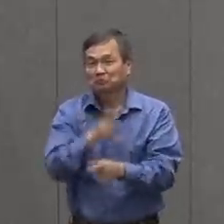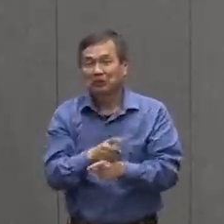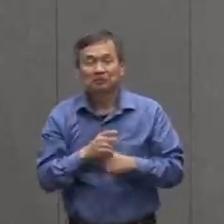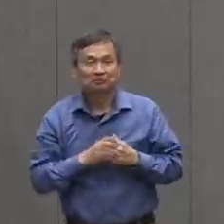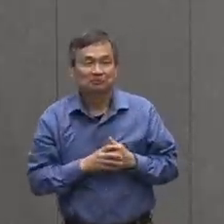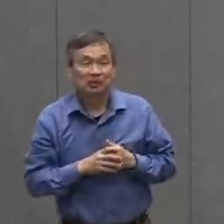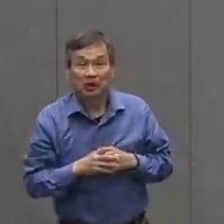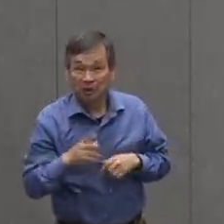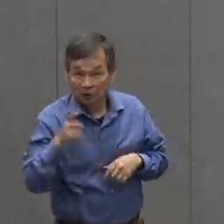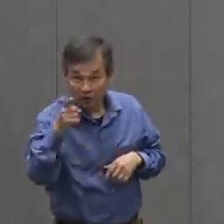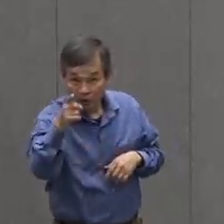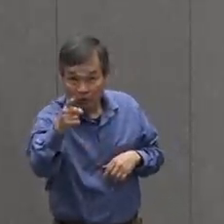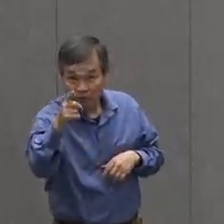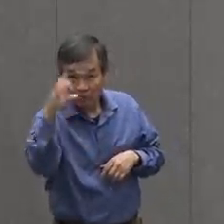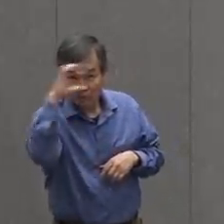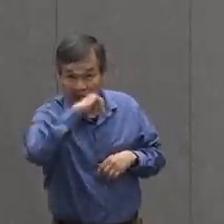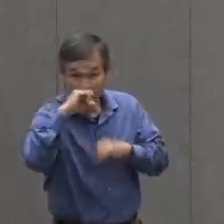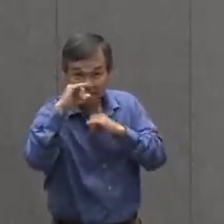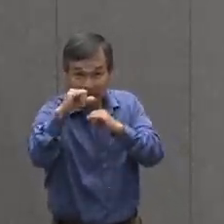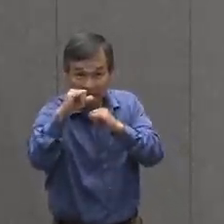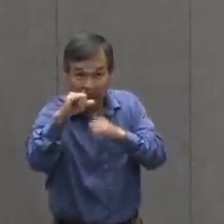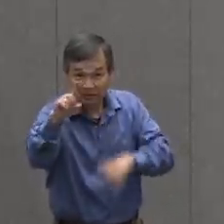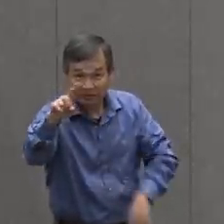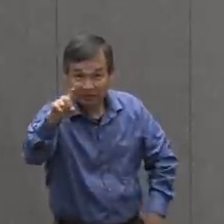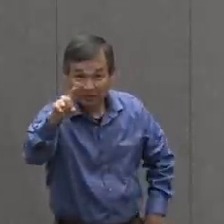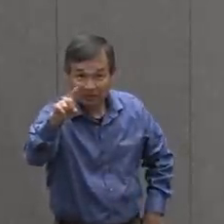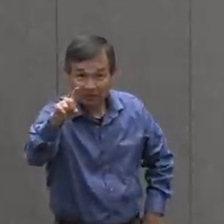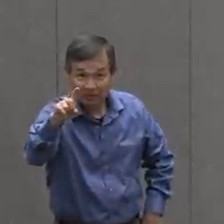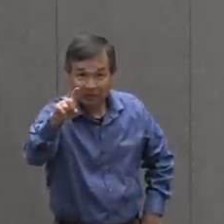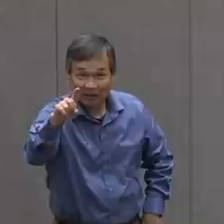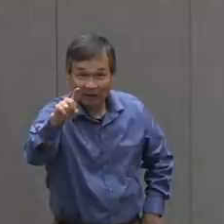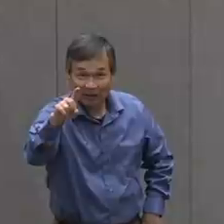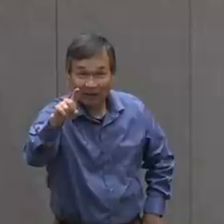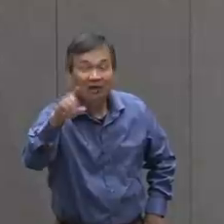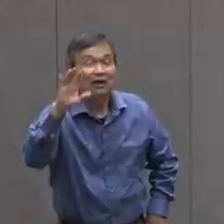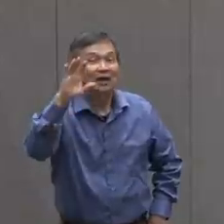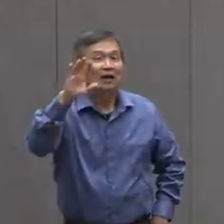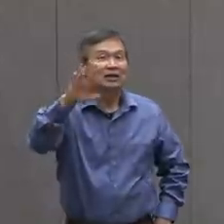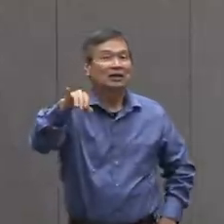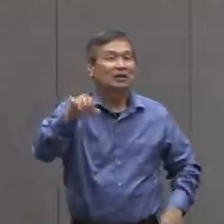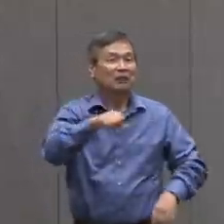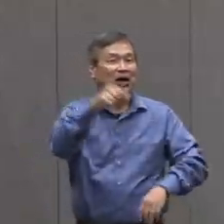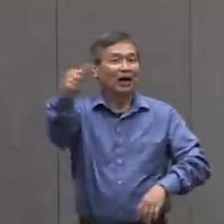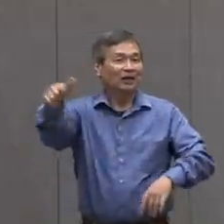Were your predictions correct? We have another challenge for you.